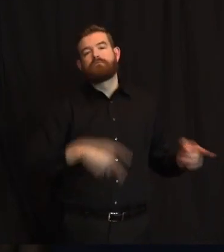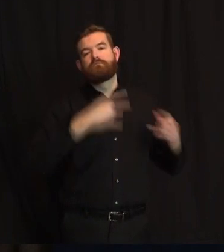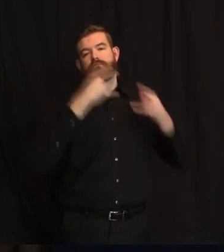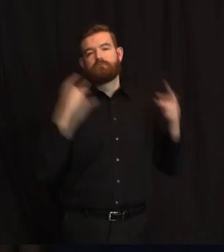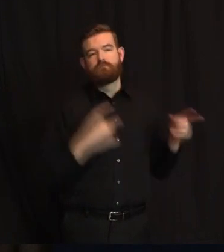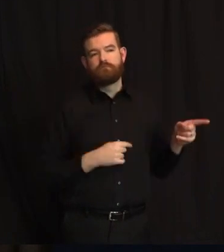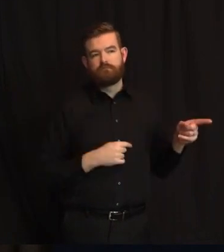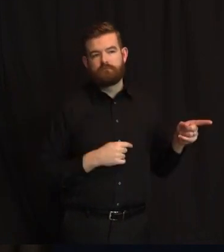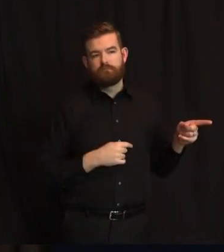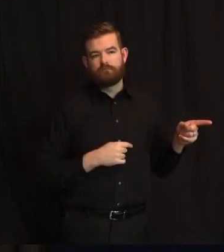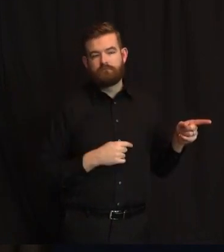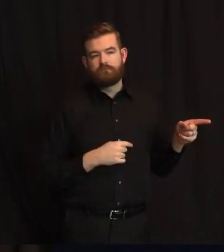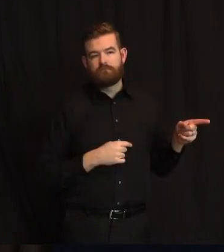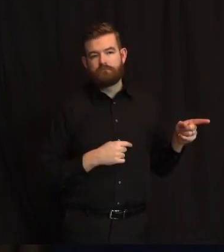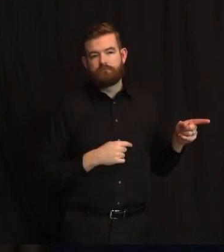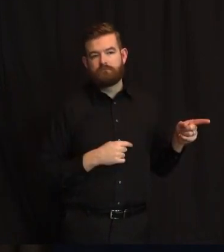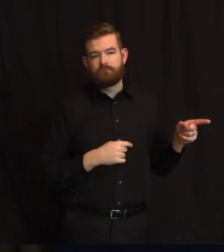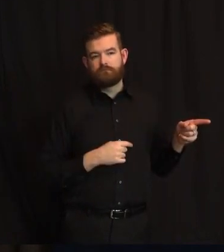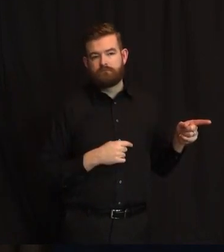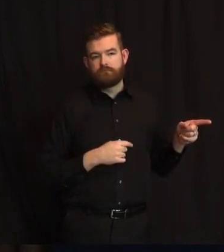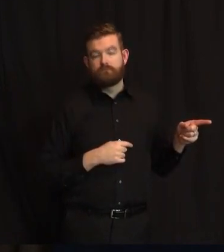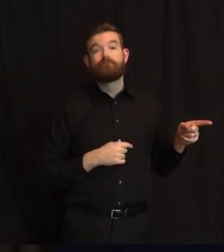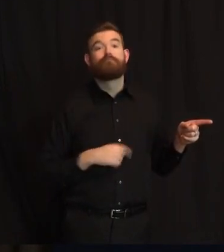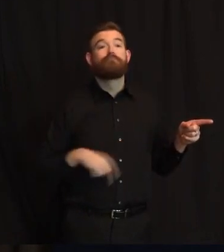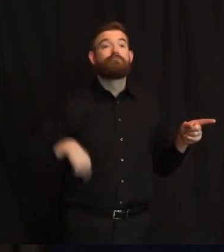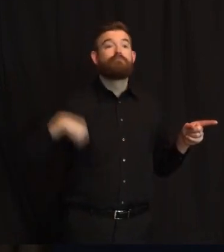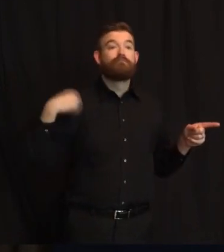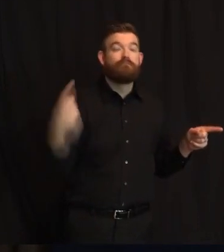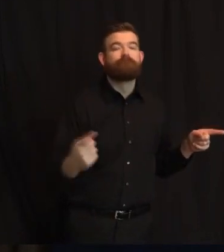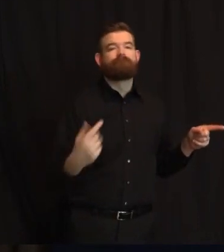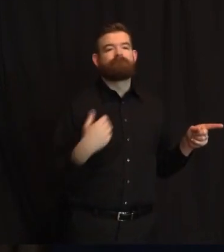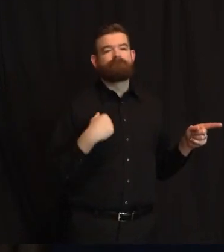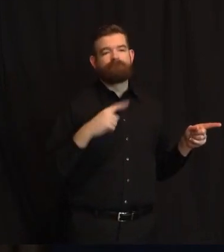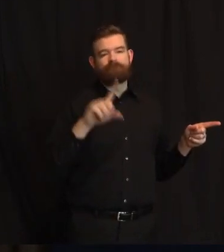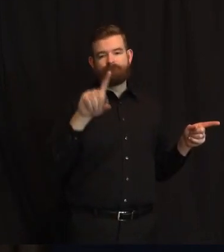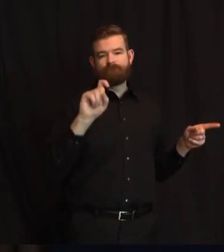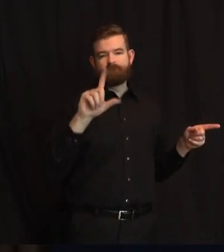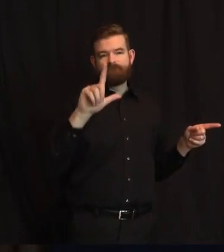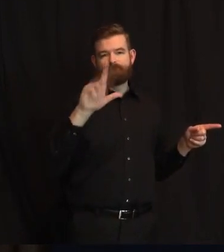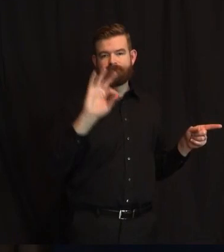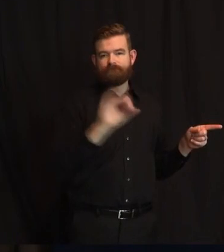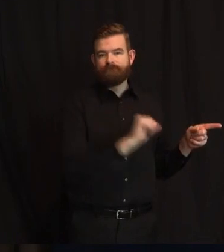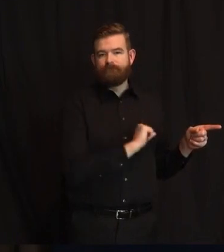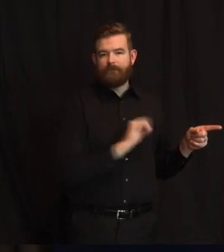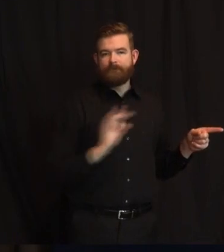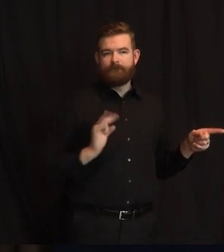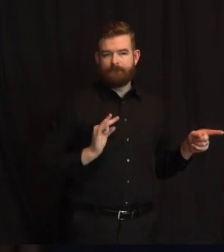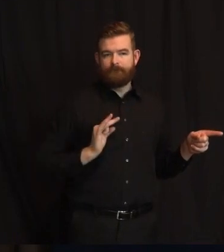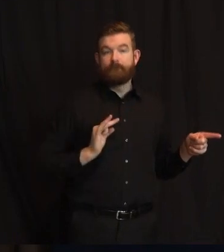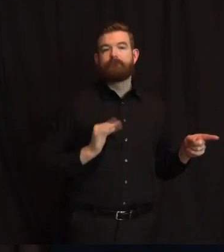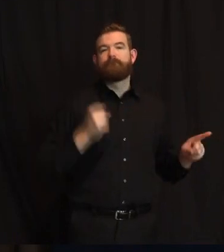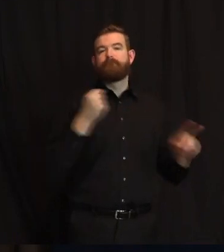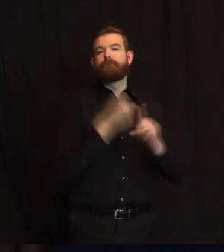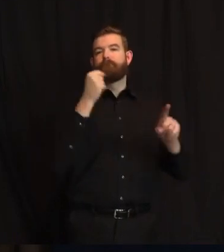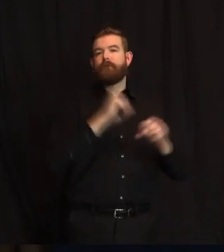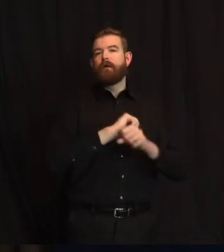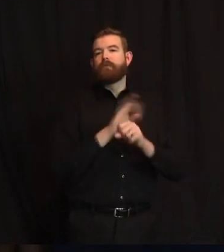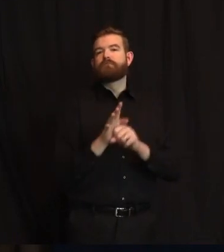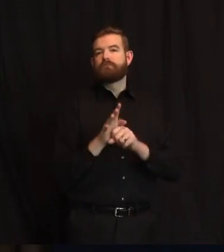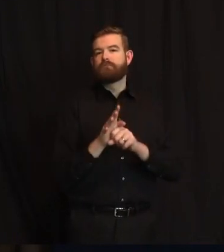Unfortunately, to date, we have 129 of our staff members that have been impacted by this virus.